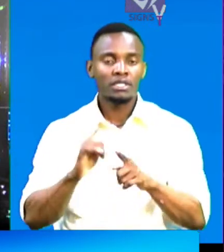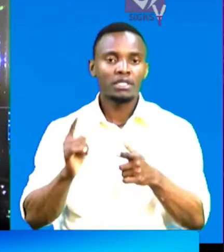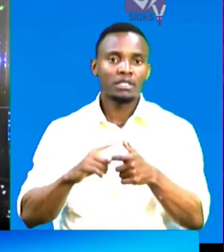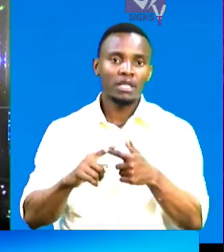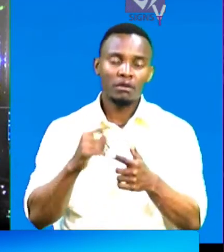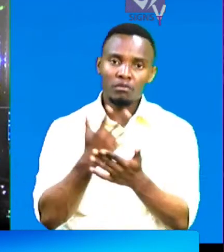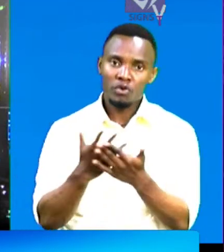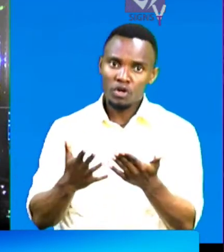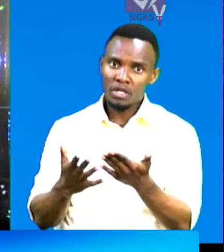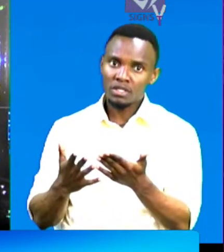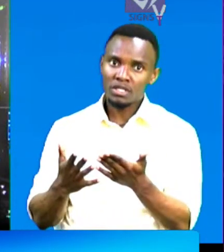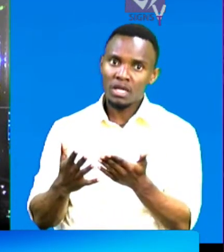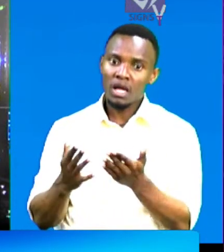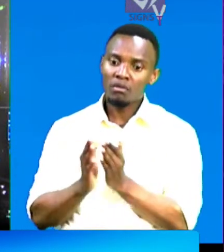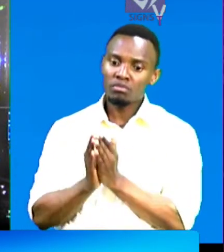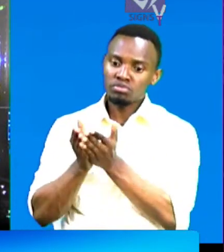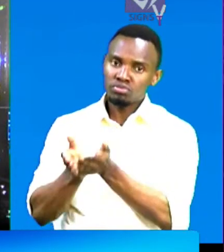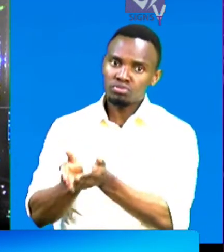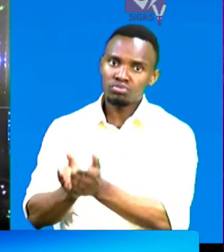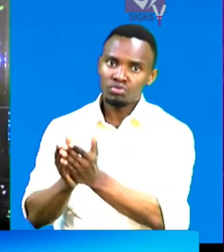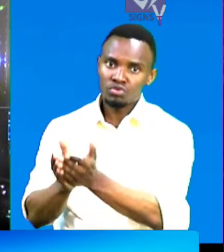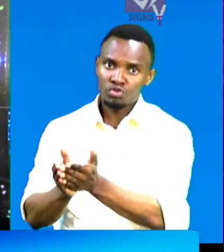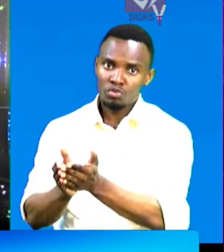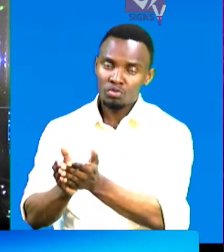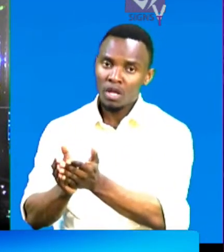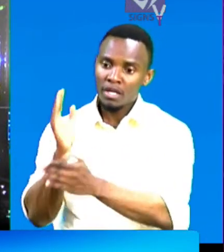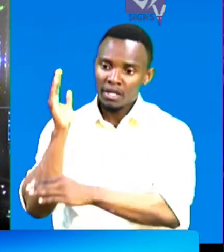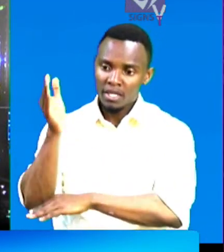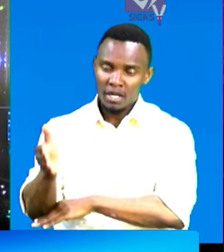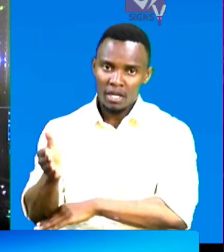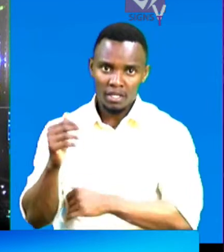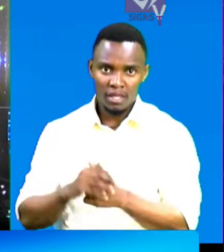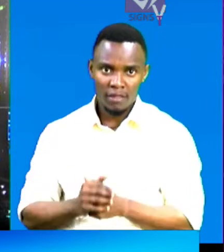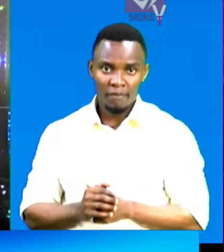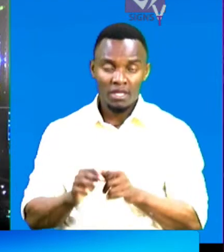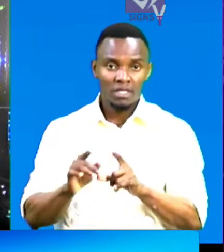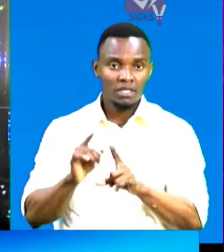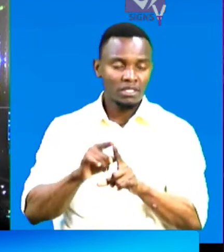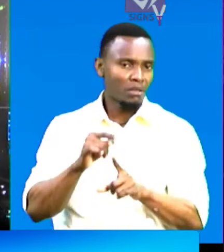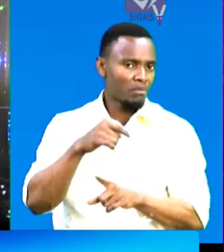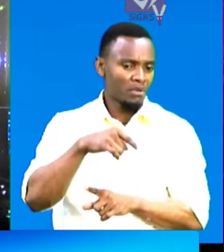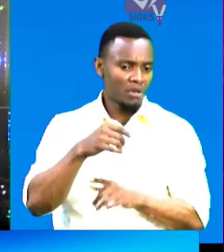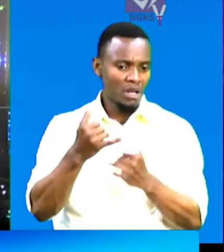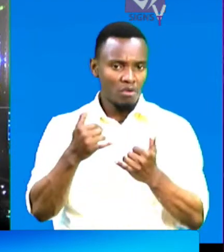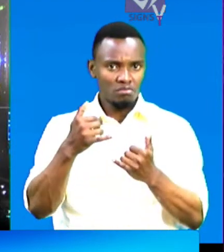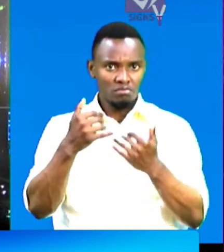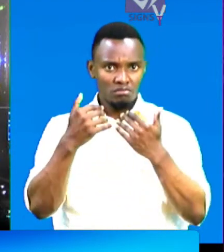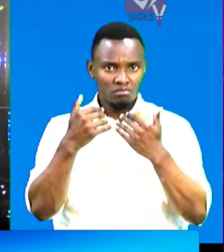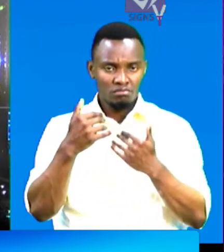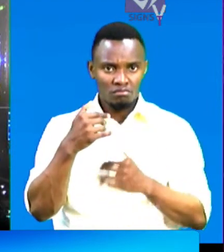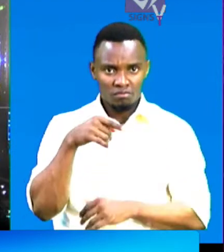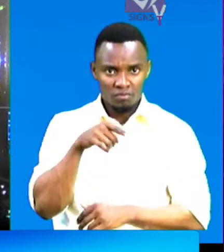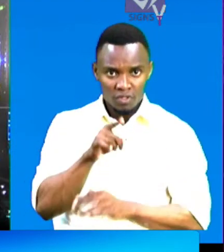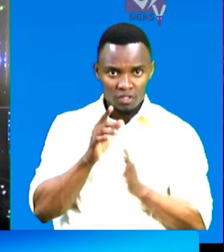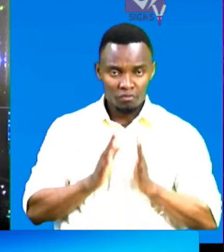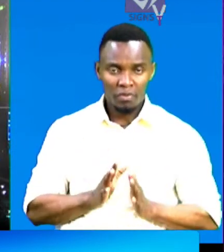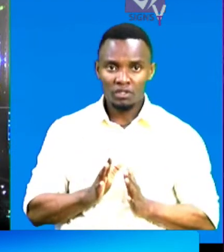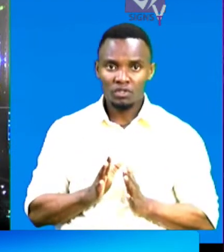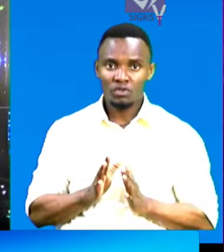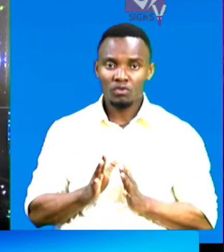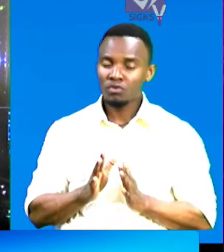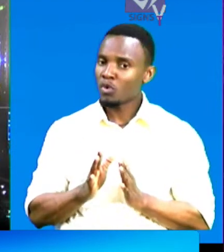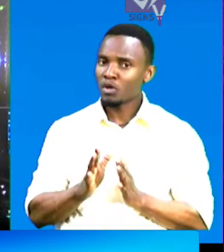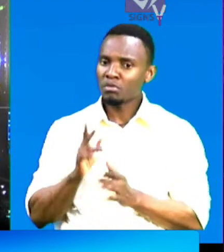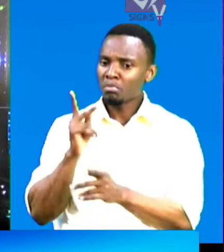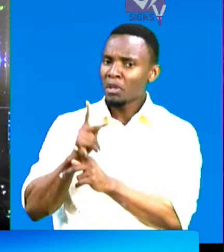shipped directly to the buyer, and this way a retailer doesn't have to handle any